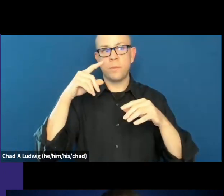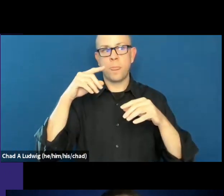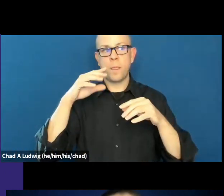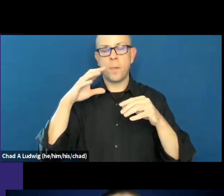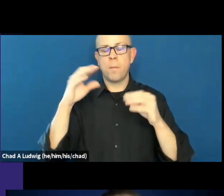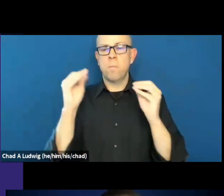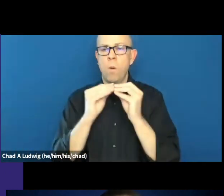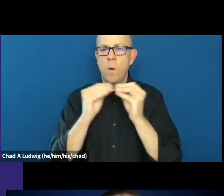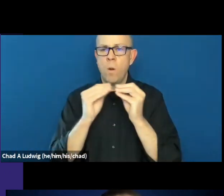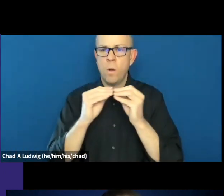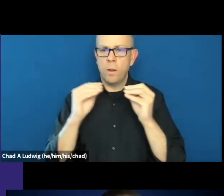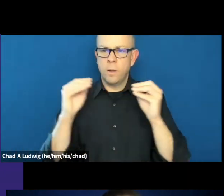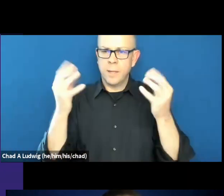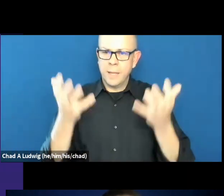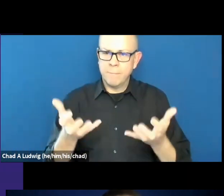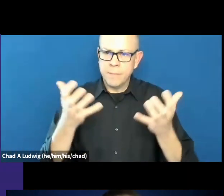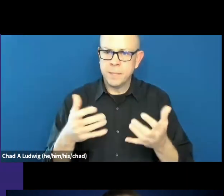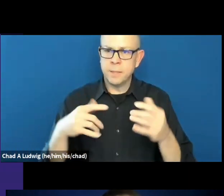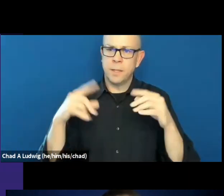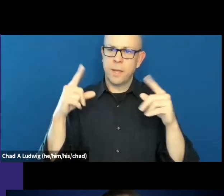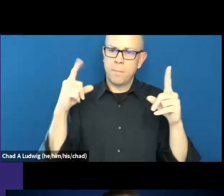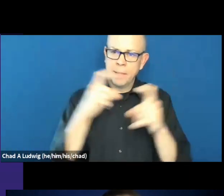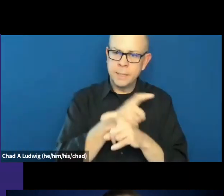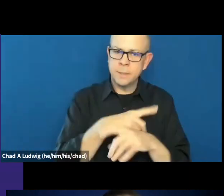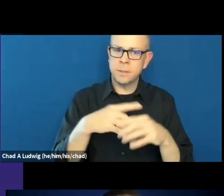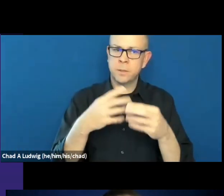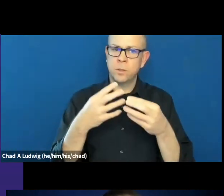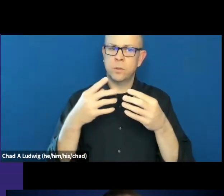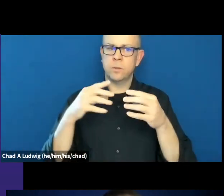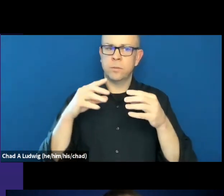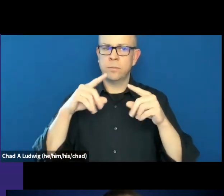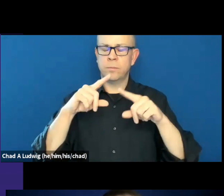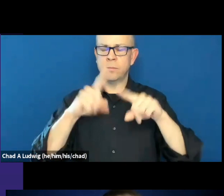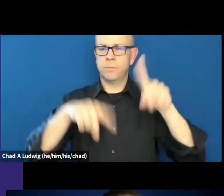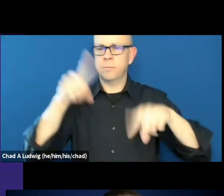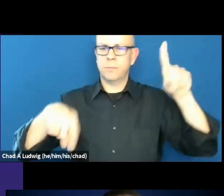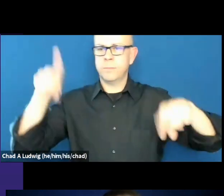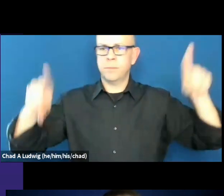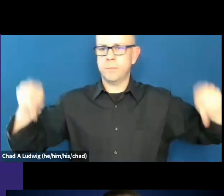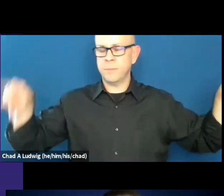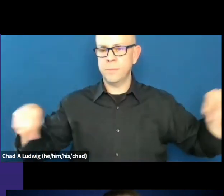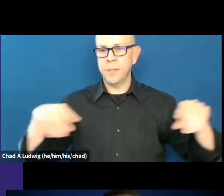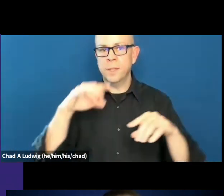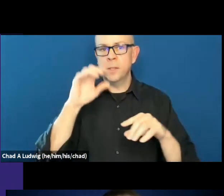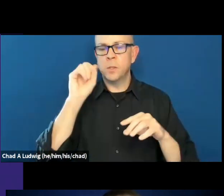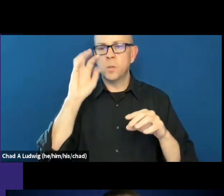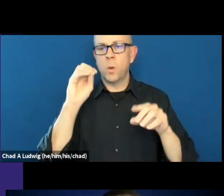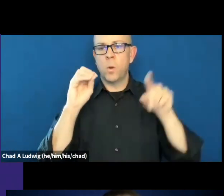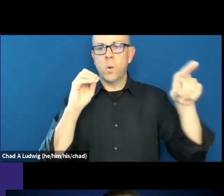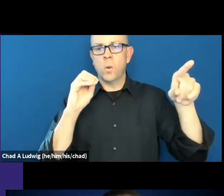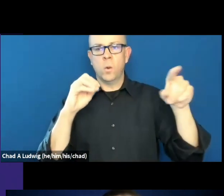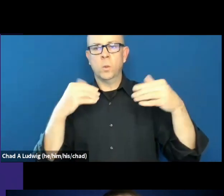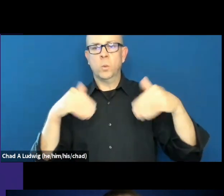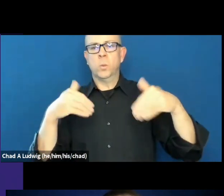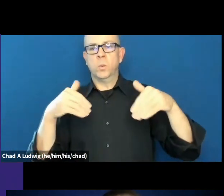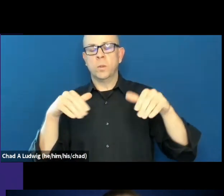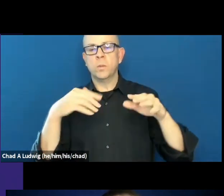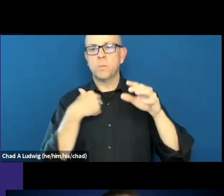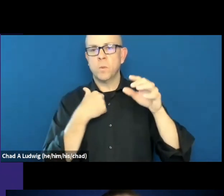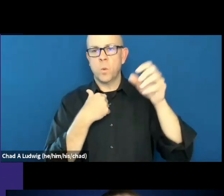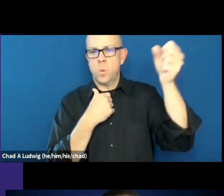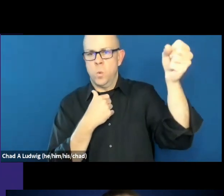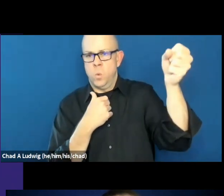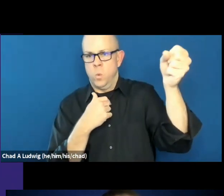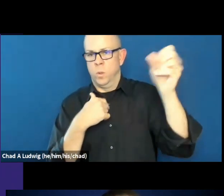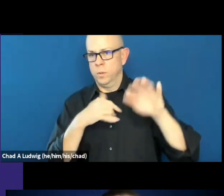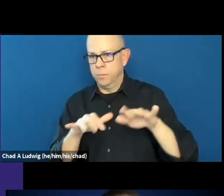as the last place that we expand to is because it's much larger, it's very heavy, and there are a lot of complexities going on up in the